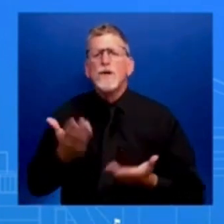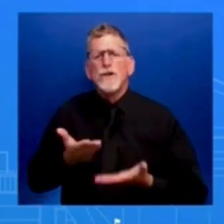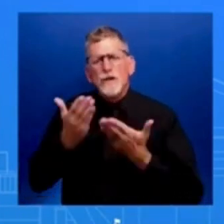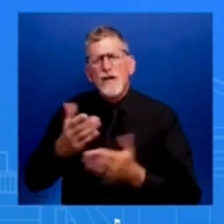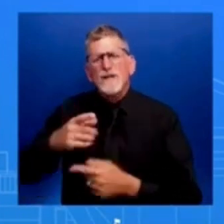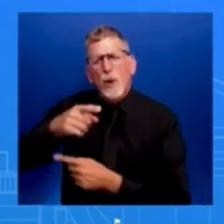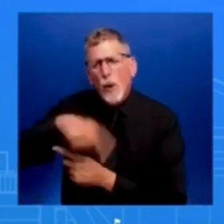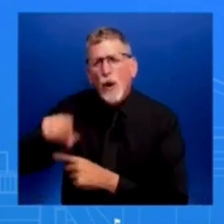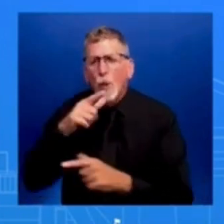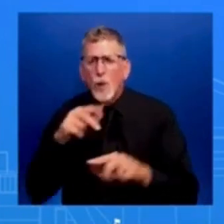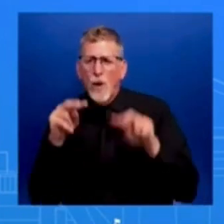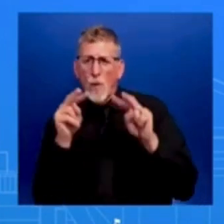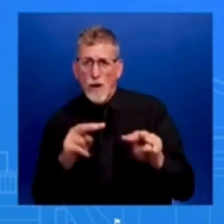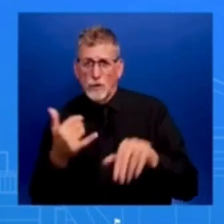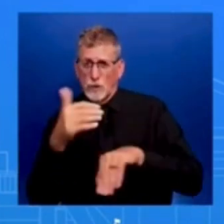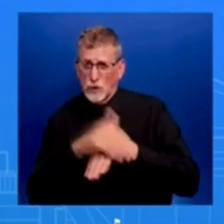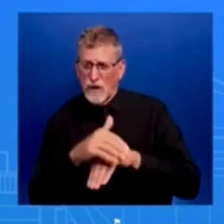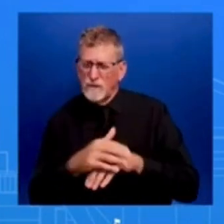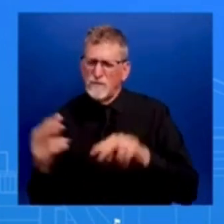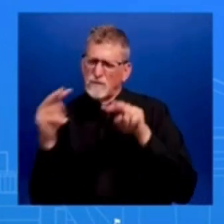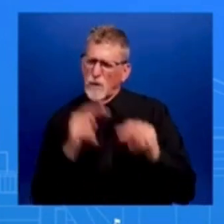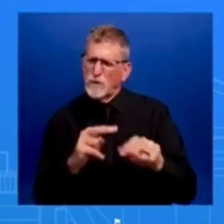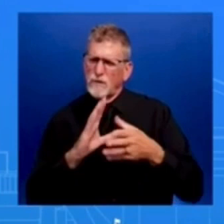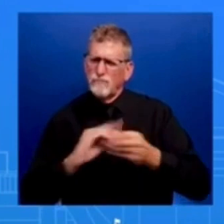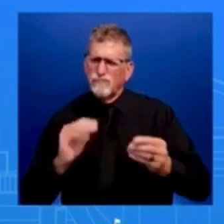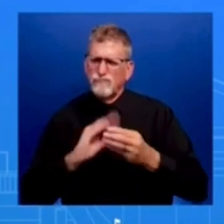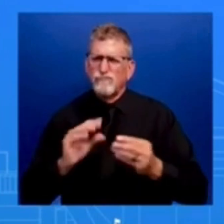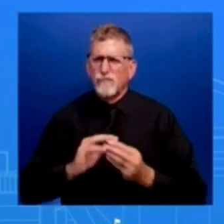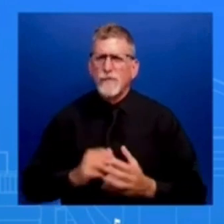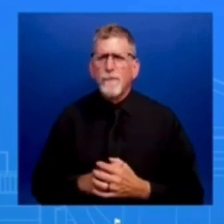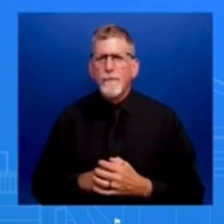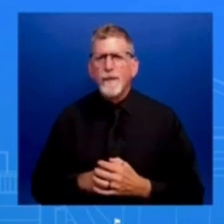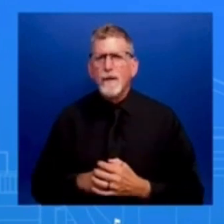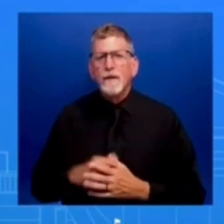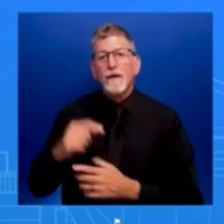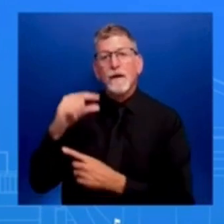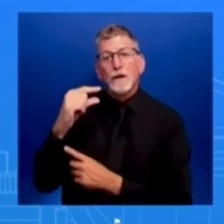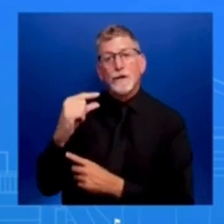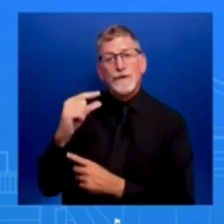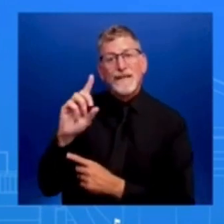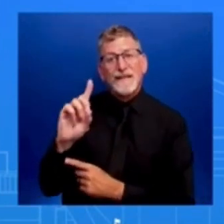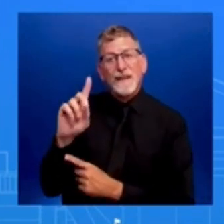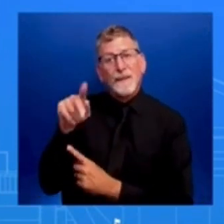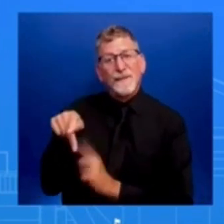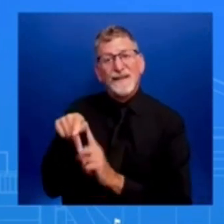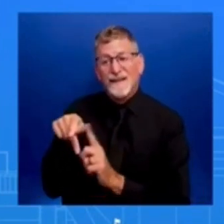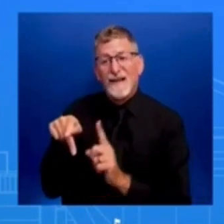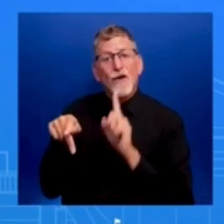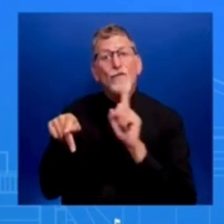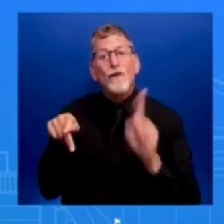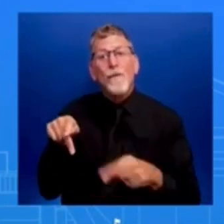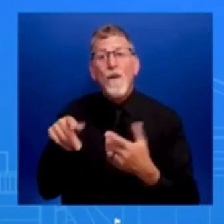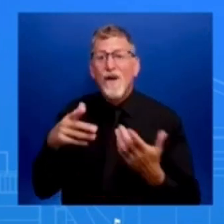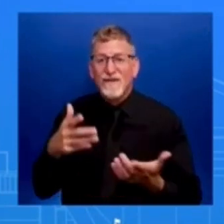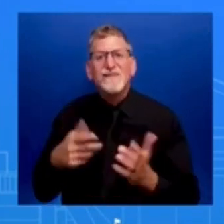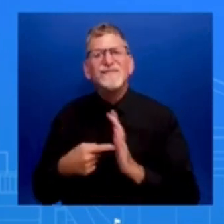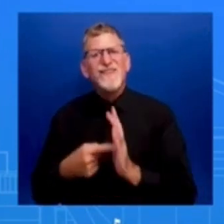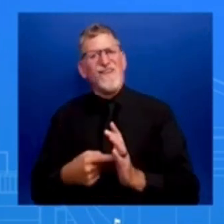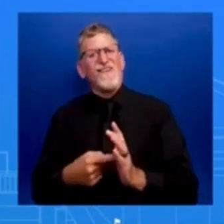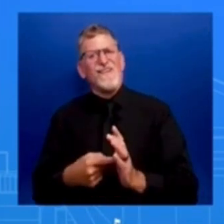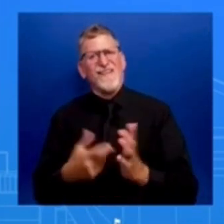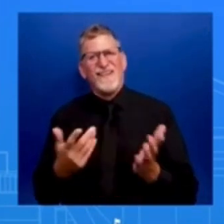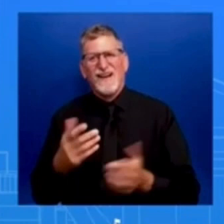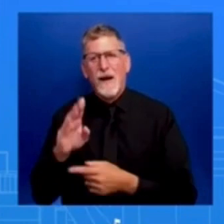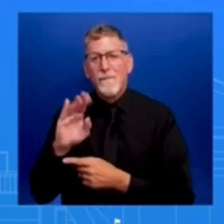GDP report shows Bidenomics at work. After a year recession predictions, we saw the economy grow at a 2.4%